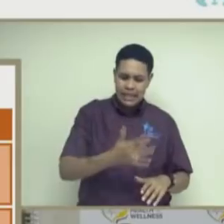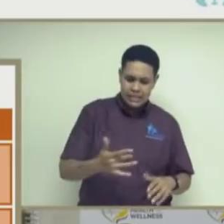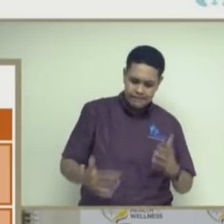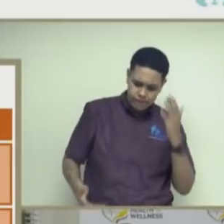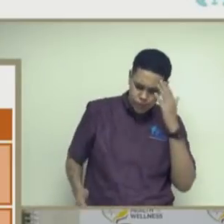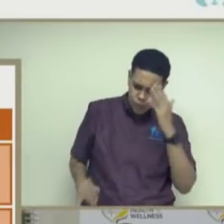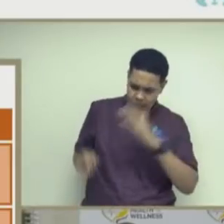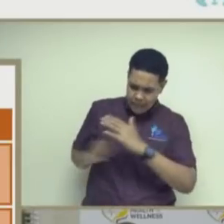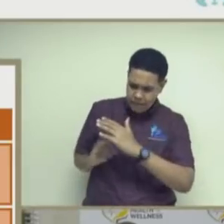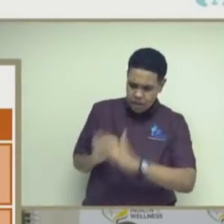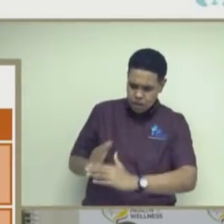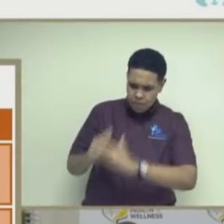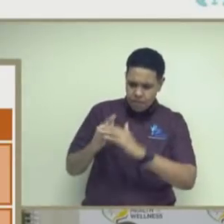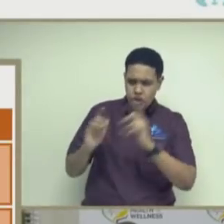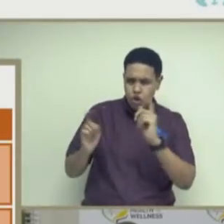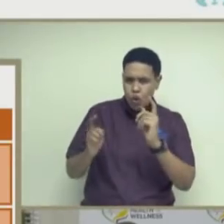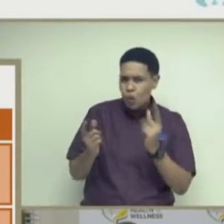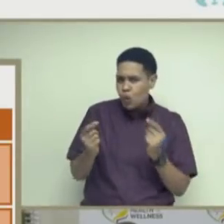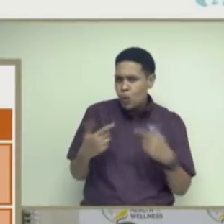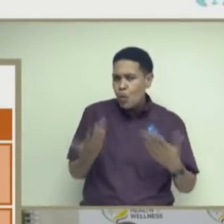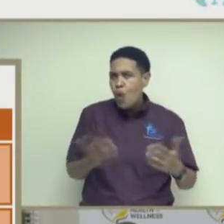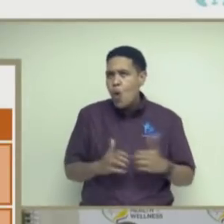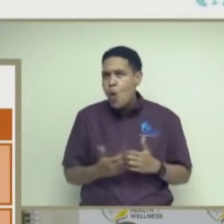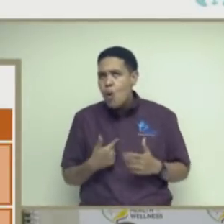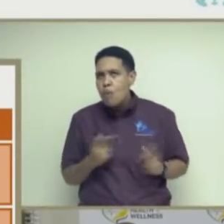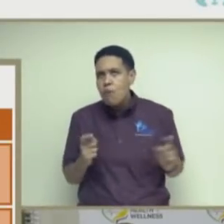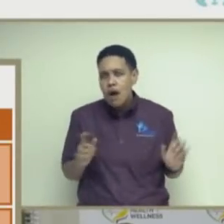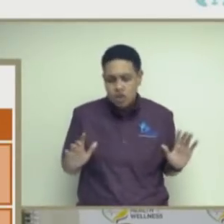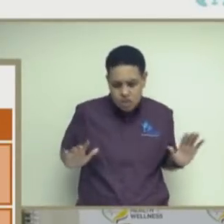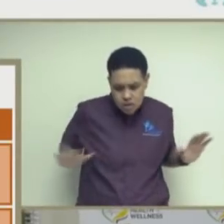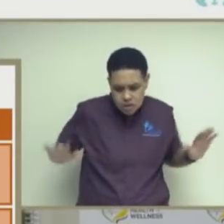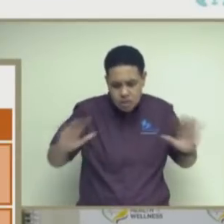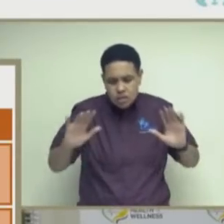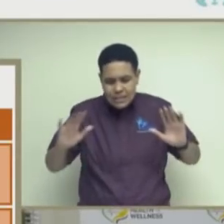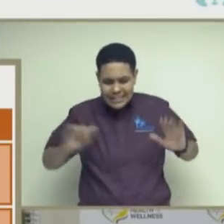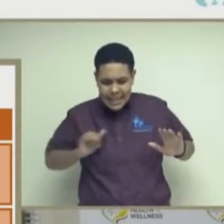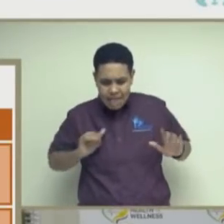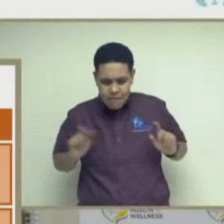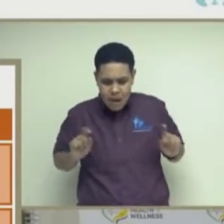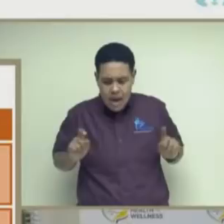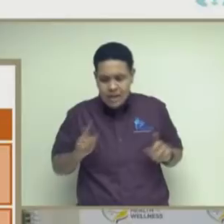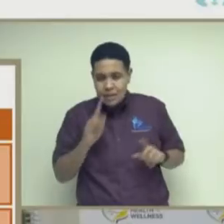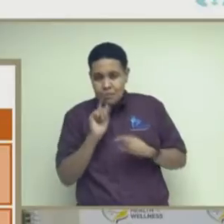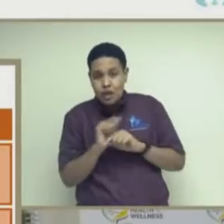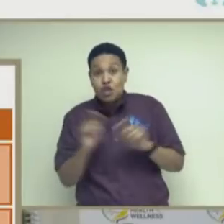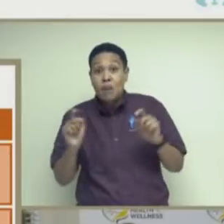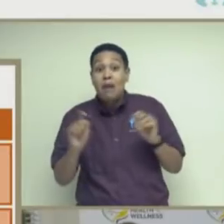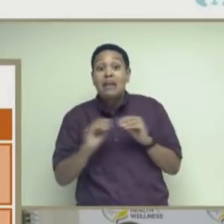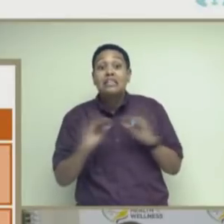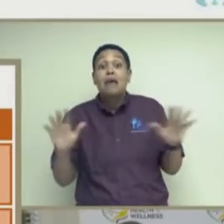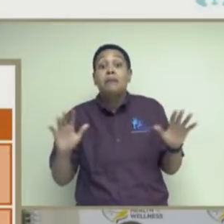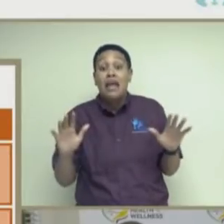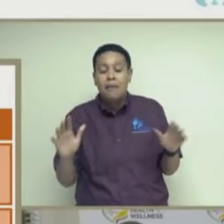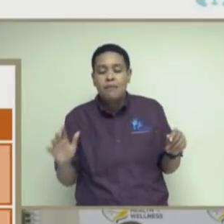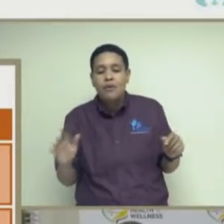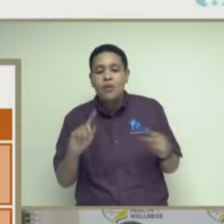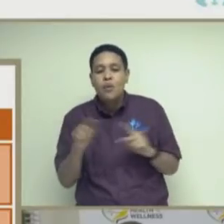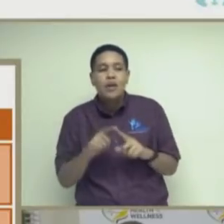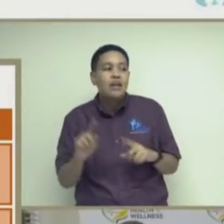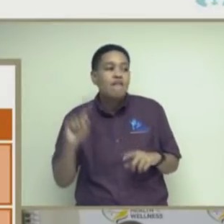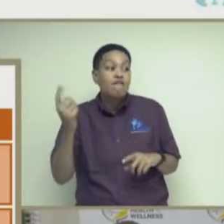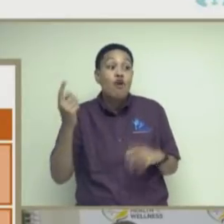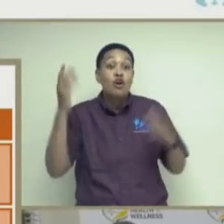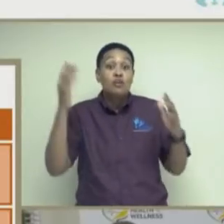the infection prevention control measures that were necessary to manage the epidemic once the first